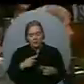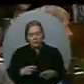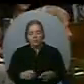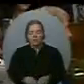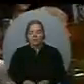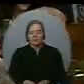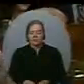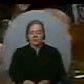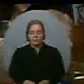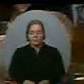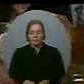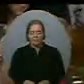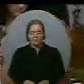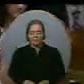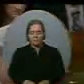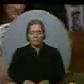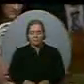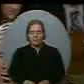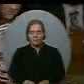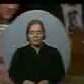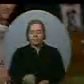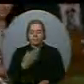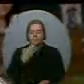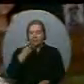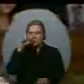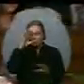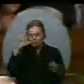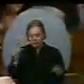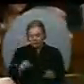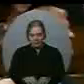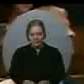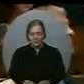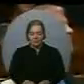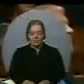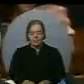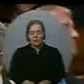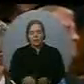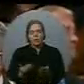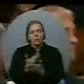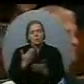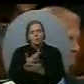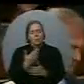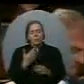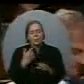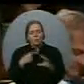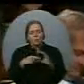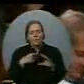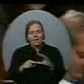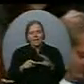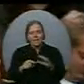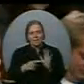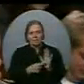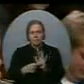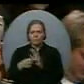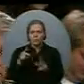Mr. Speaker. In the latest release of emails about the Muskoka minister's involvement in the Summit Centre boondoggle, he made some disturbing